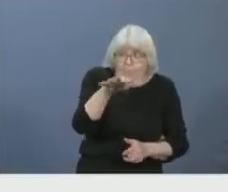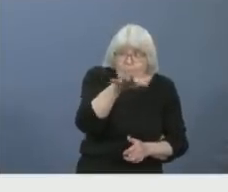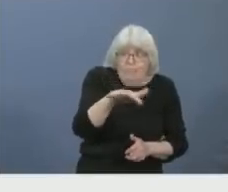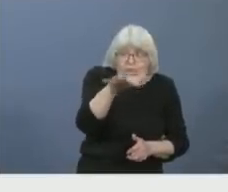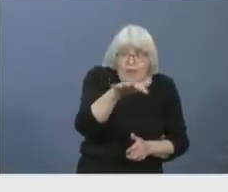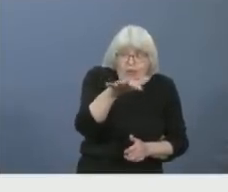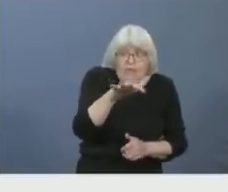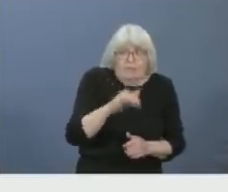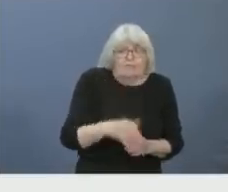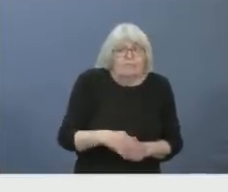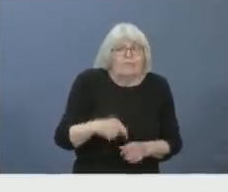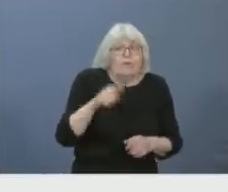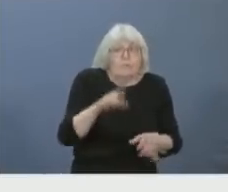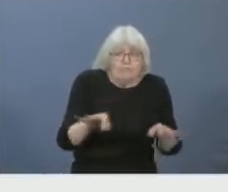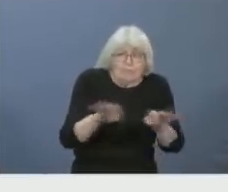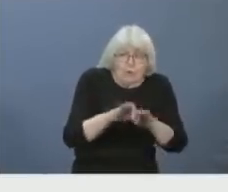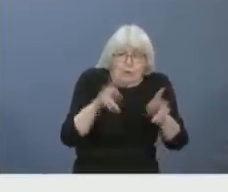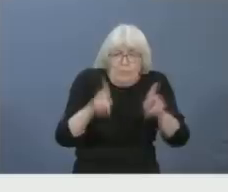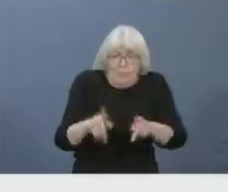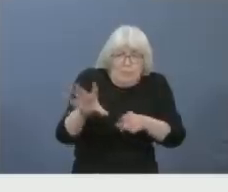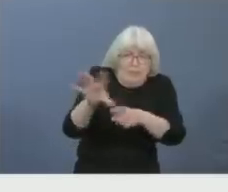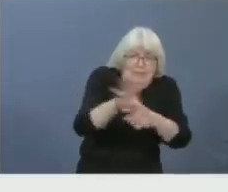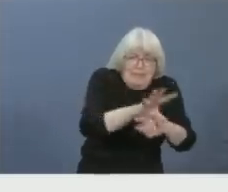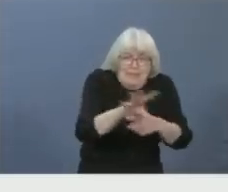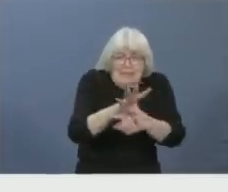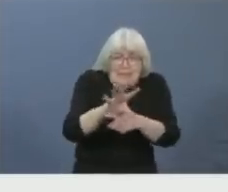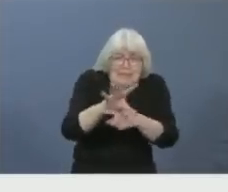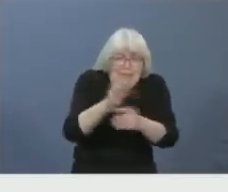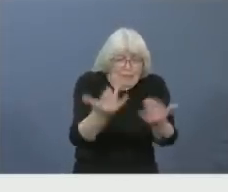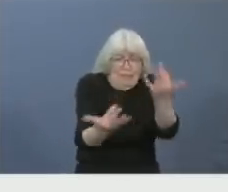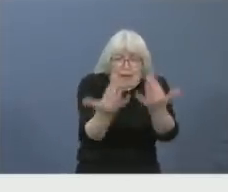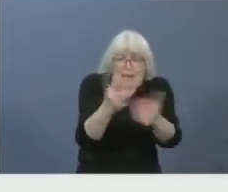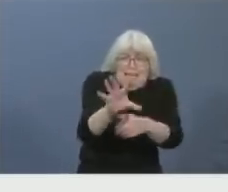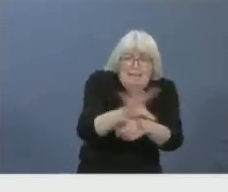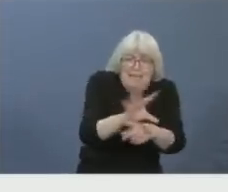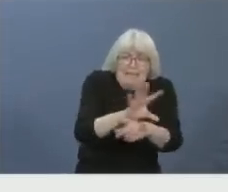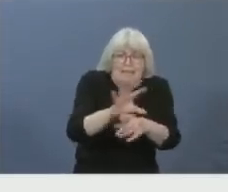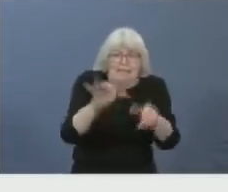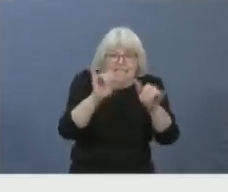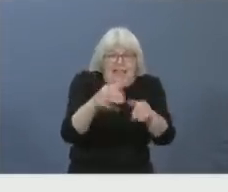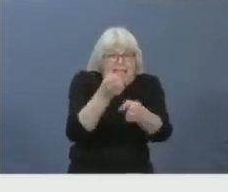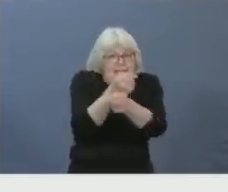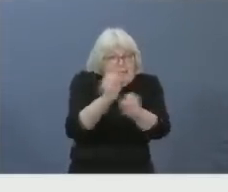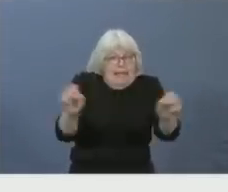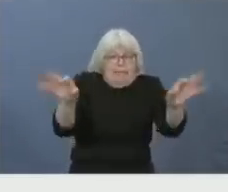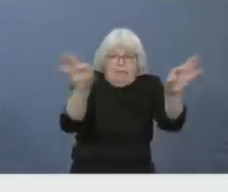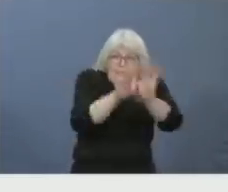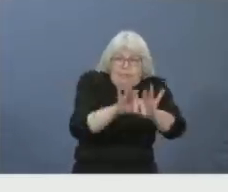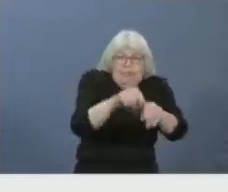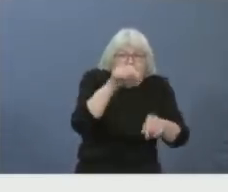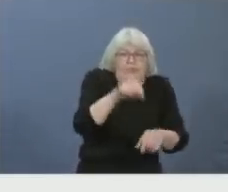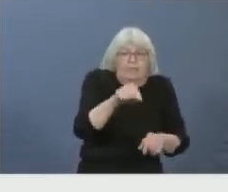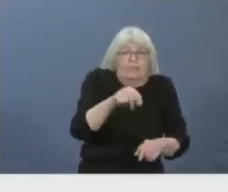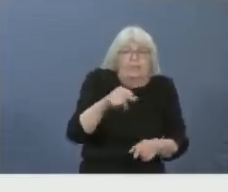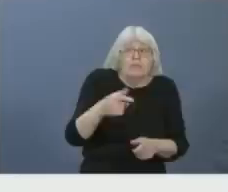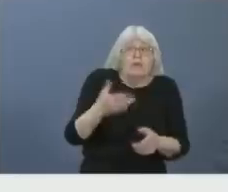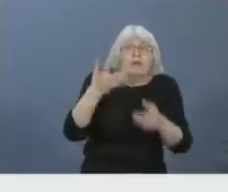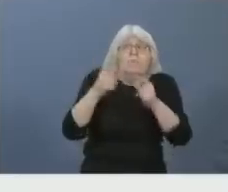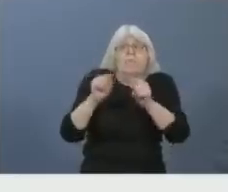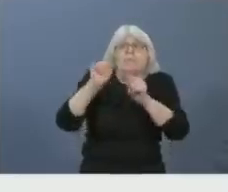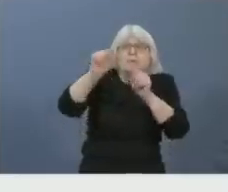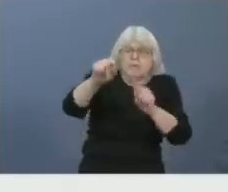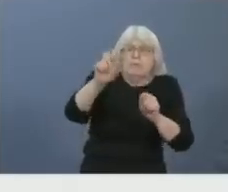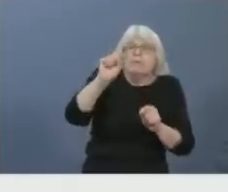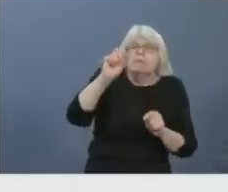foremost. There's been people evacuated into the Shelburne area. The one thing I can say is there's a tremendous sense of community and